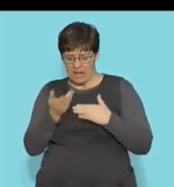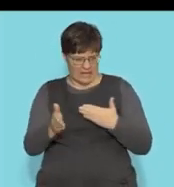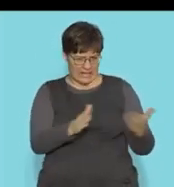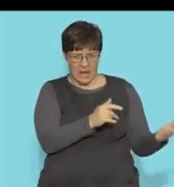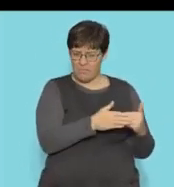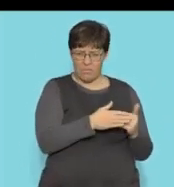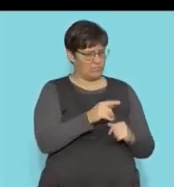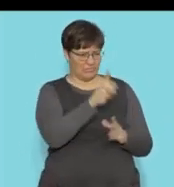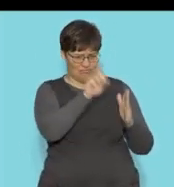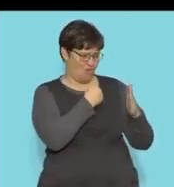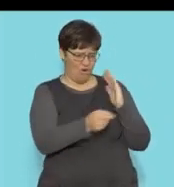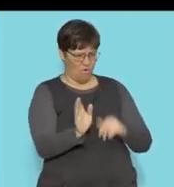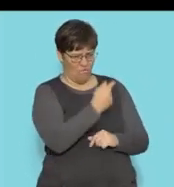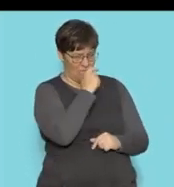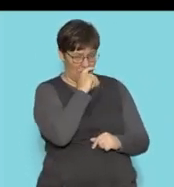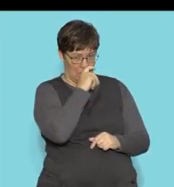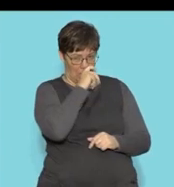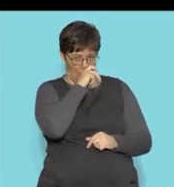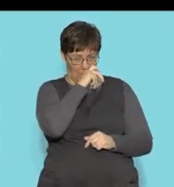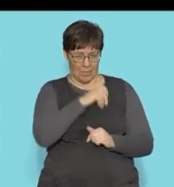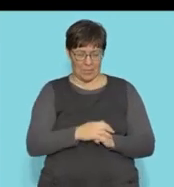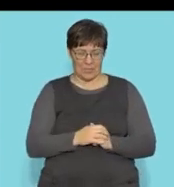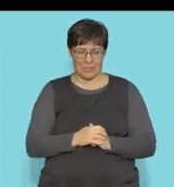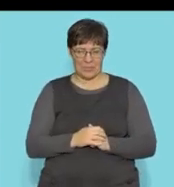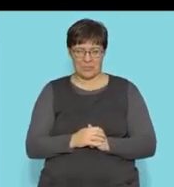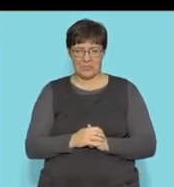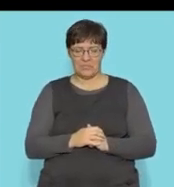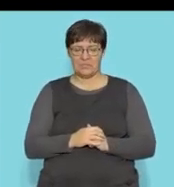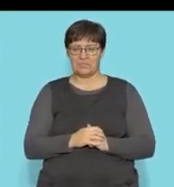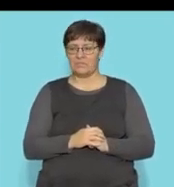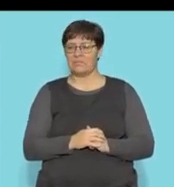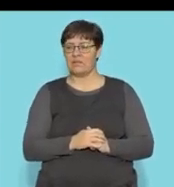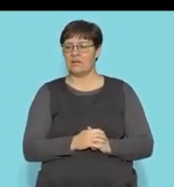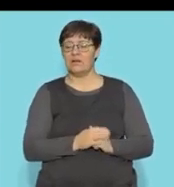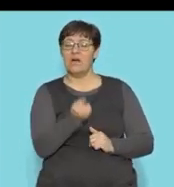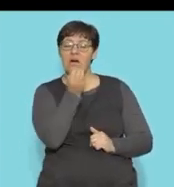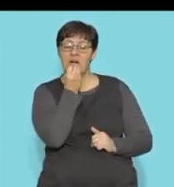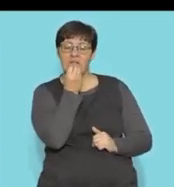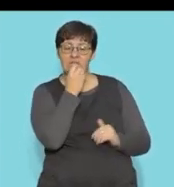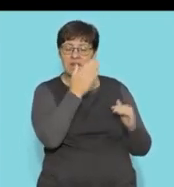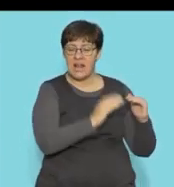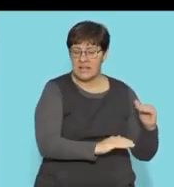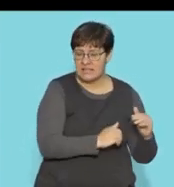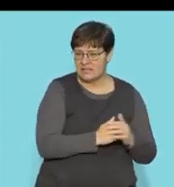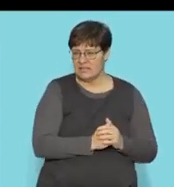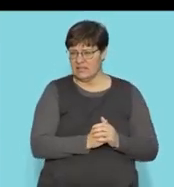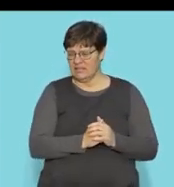that one is definitely needing to be eliminated. decreased food